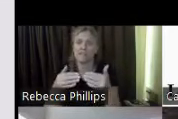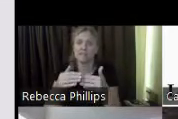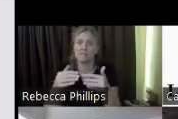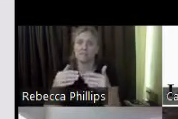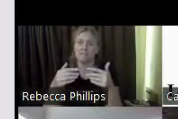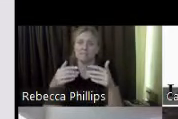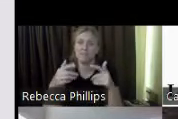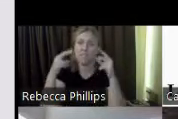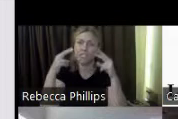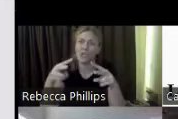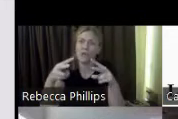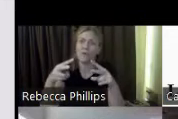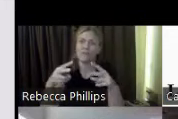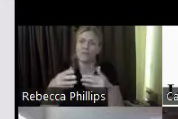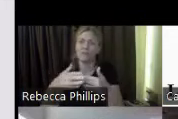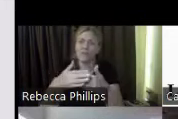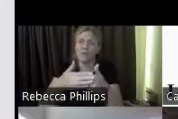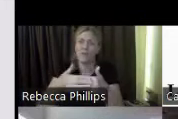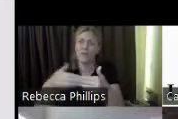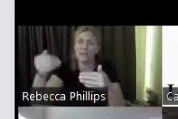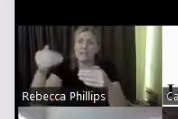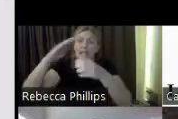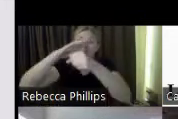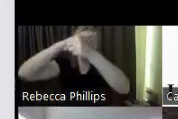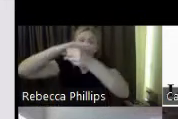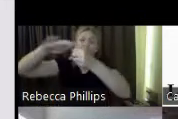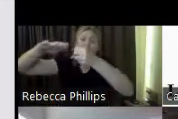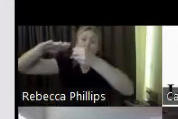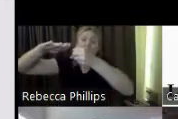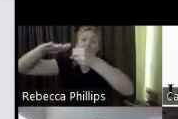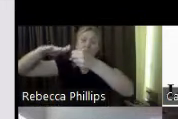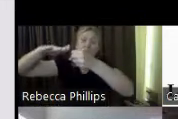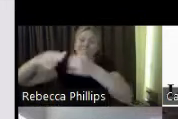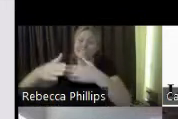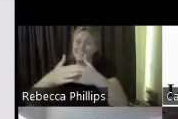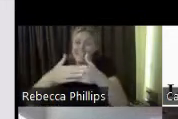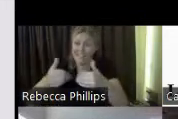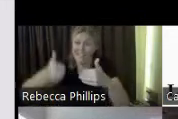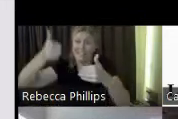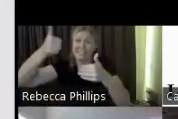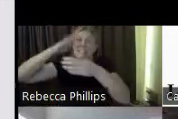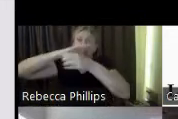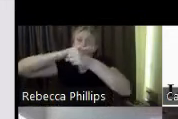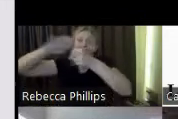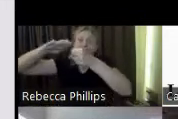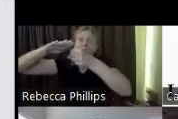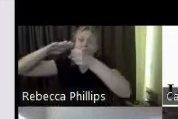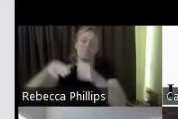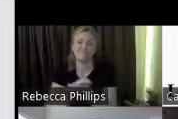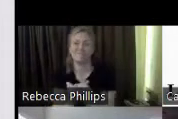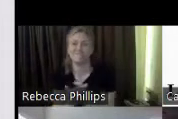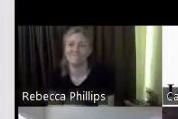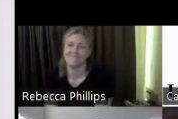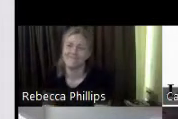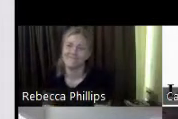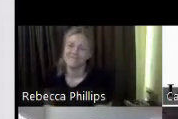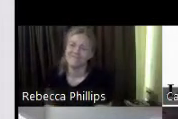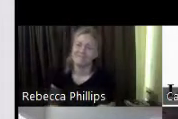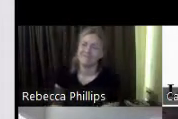to really show, like you probably go like easy at the very top, like full, like easy the most.